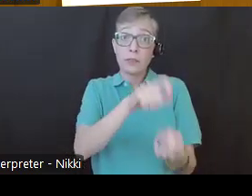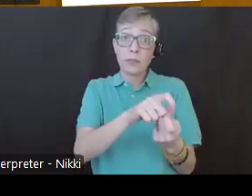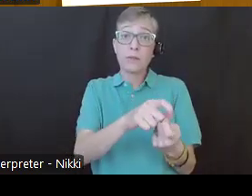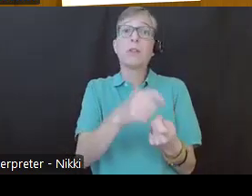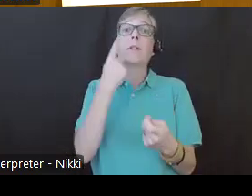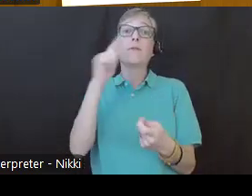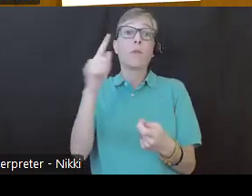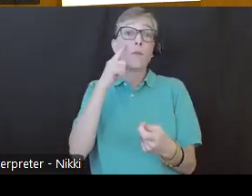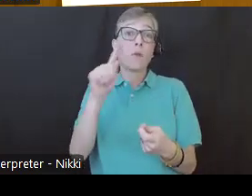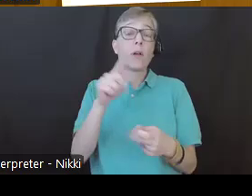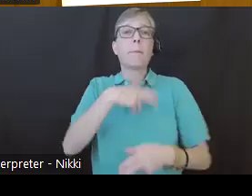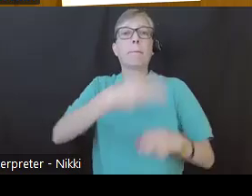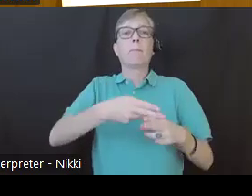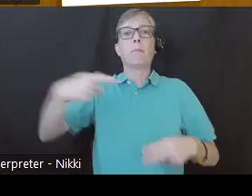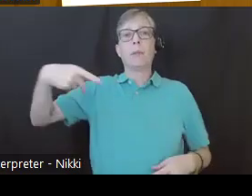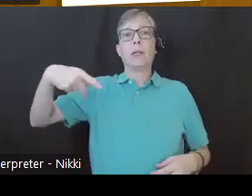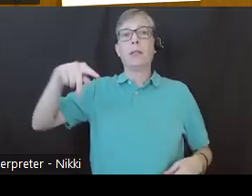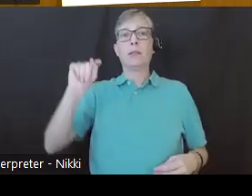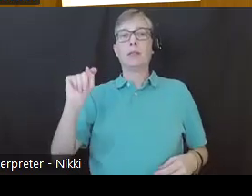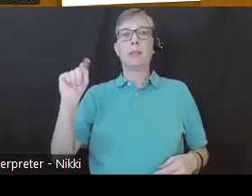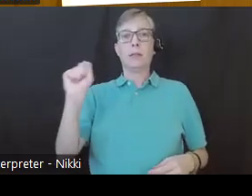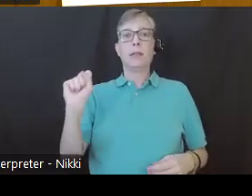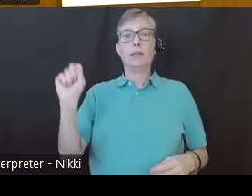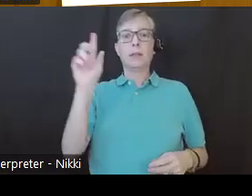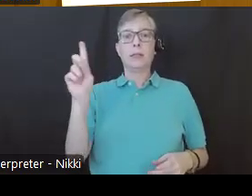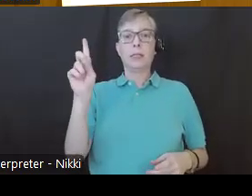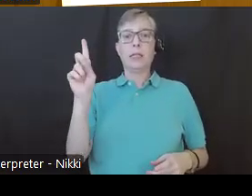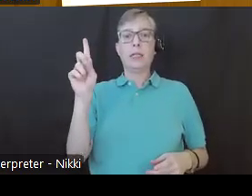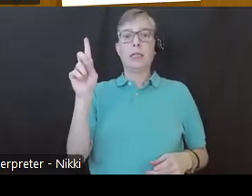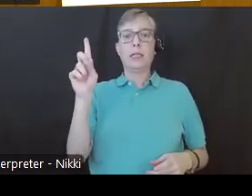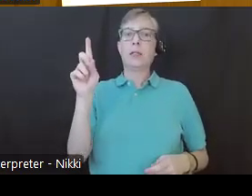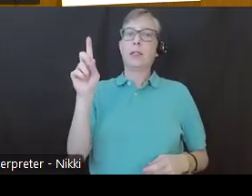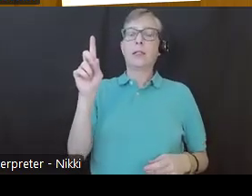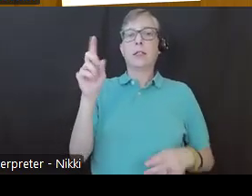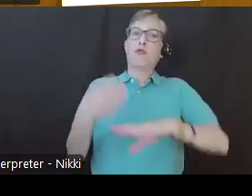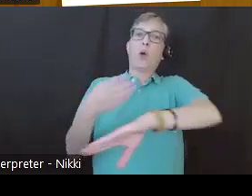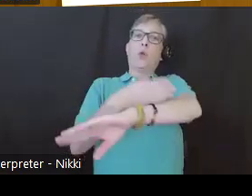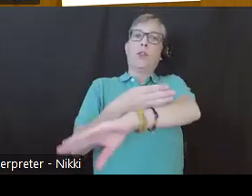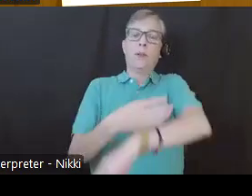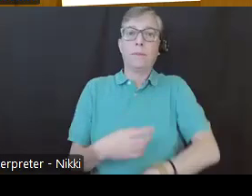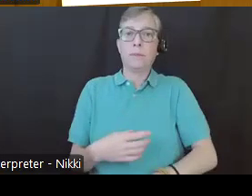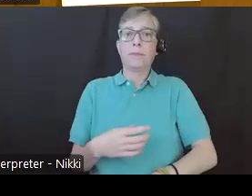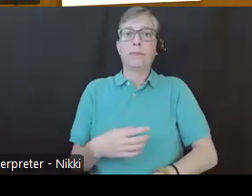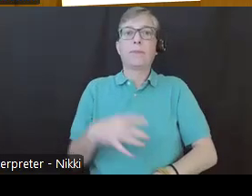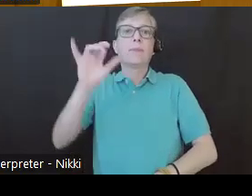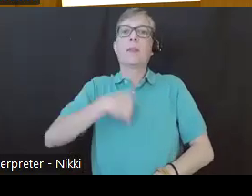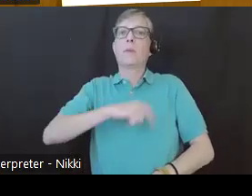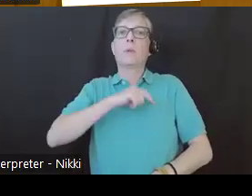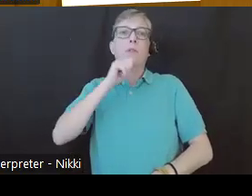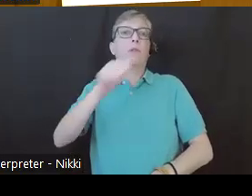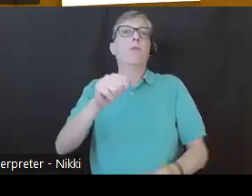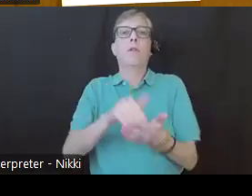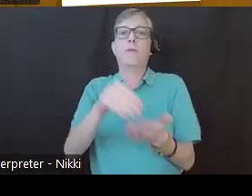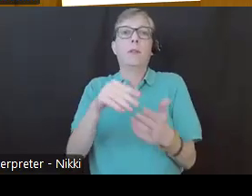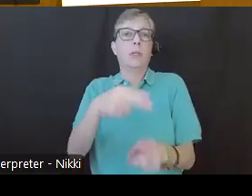mentioning PTSD growth. It's a topic that we don't often mention, and that's wonderful. I have